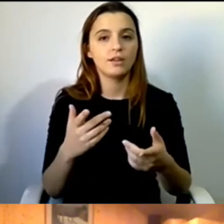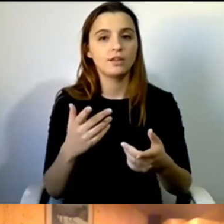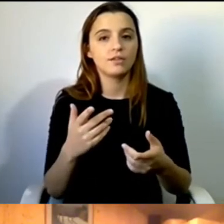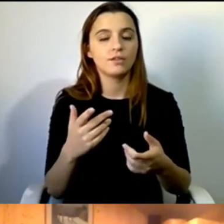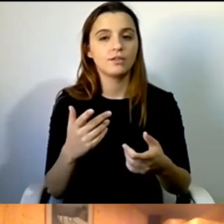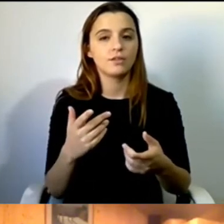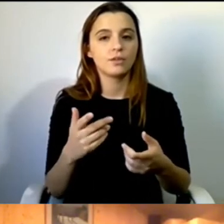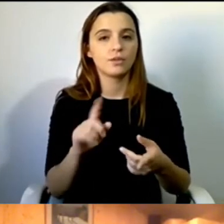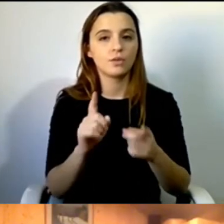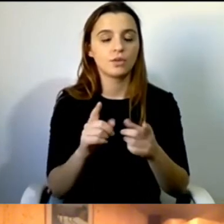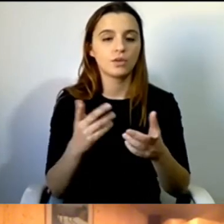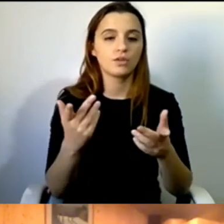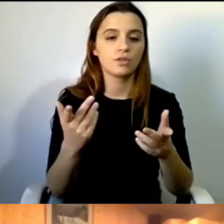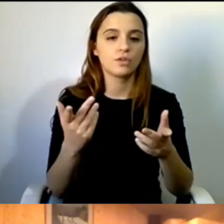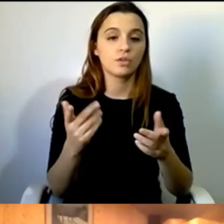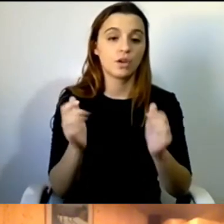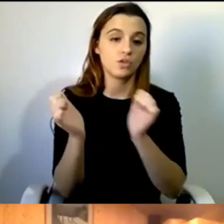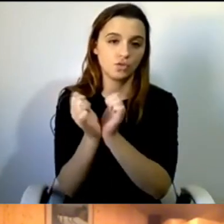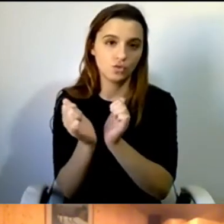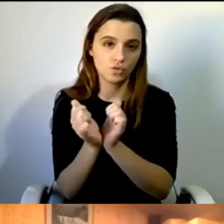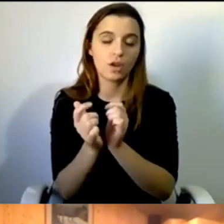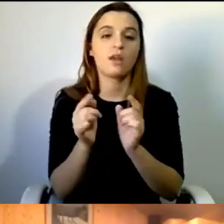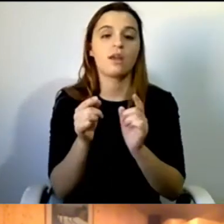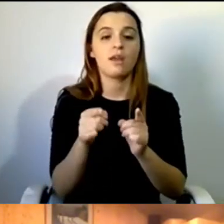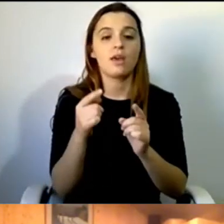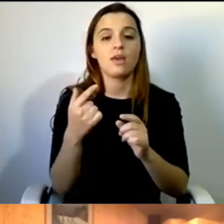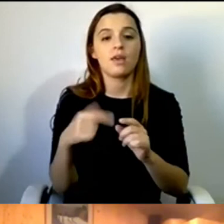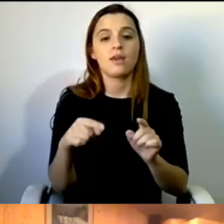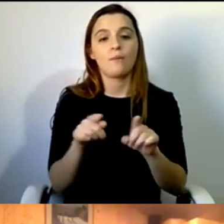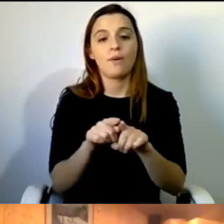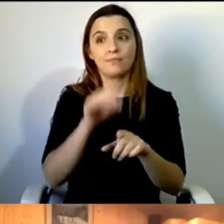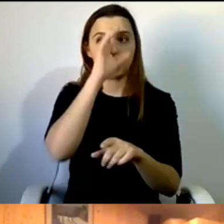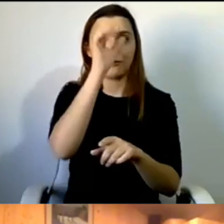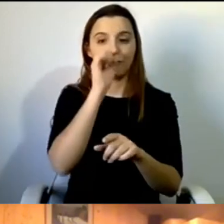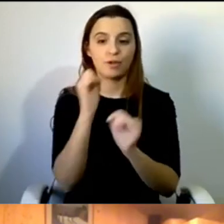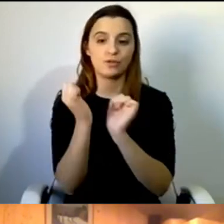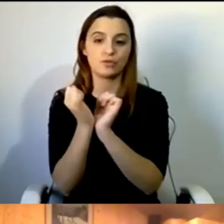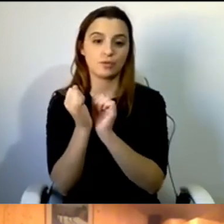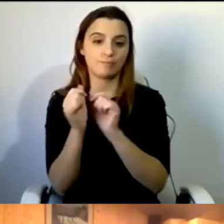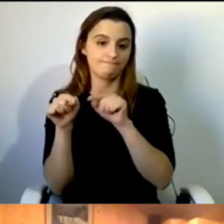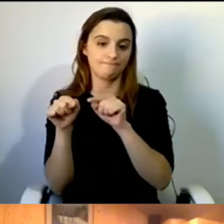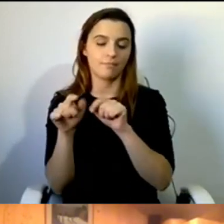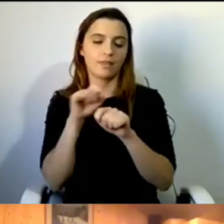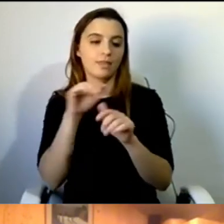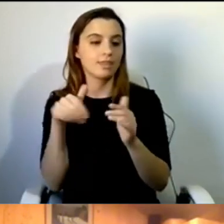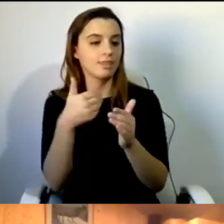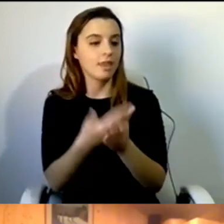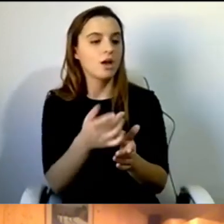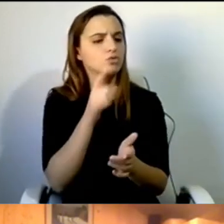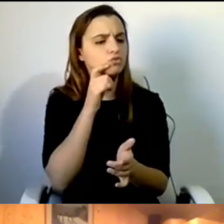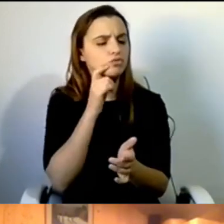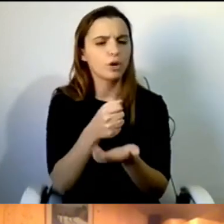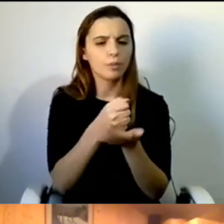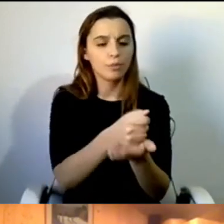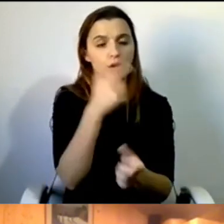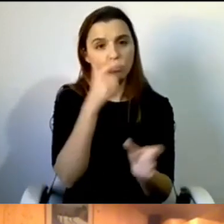agency, the government agency, providing security and support to the citizens. So